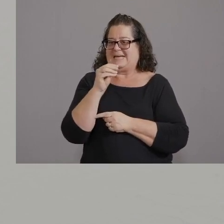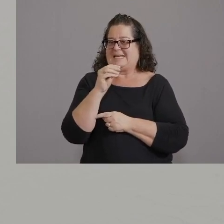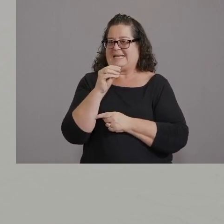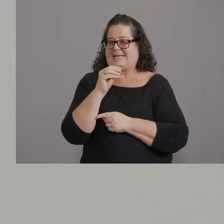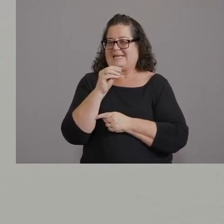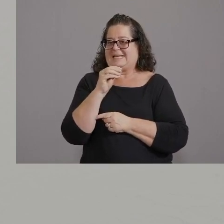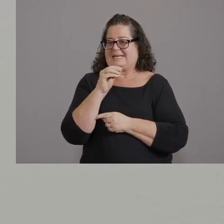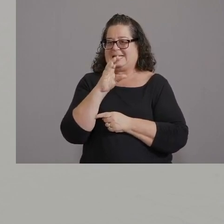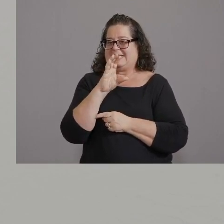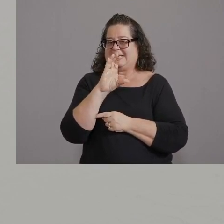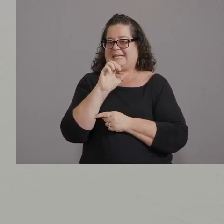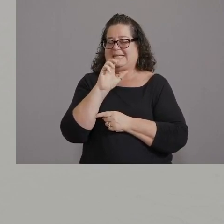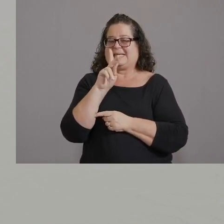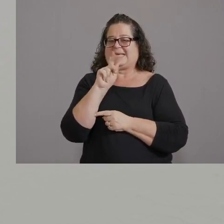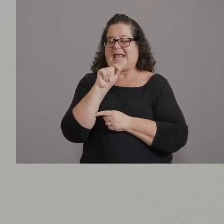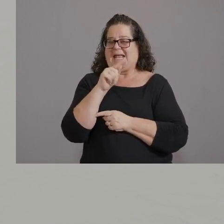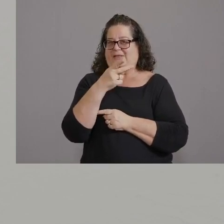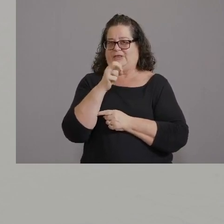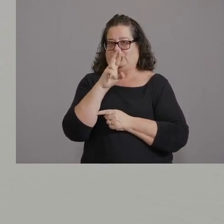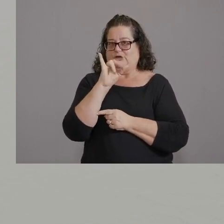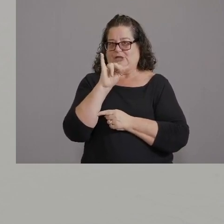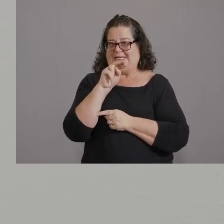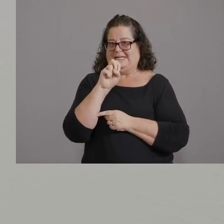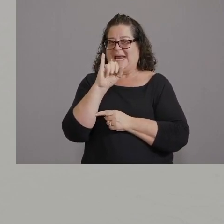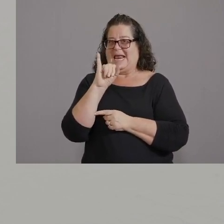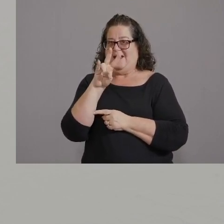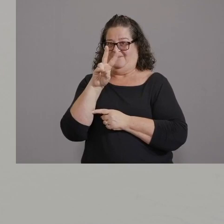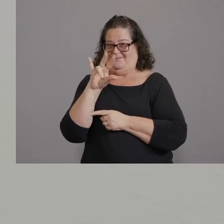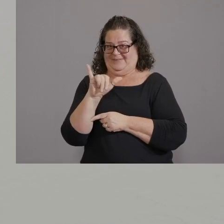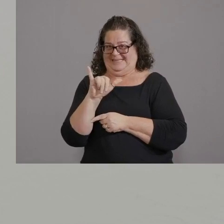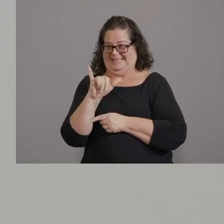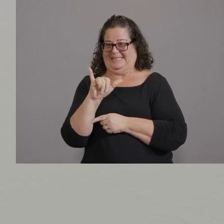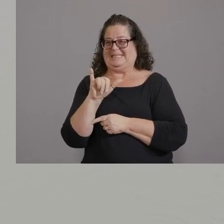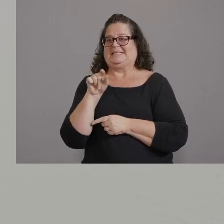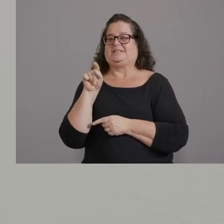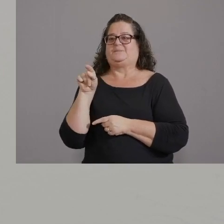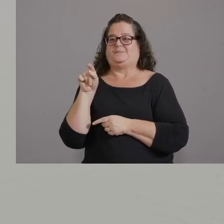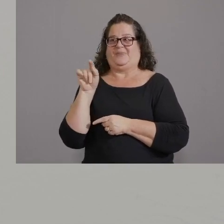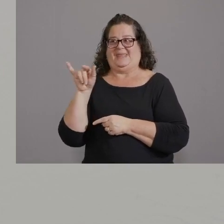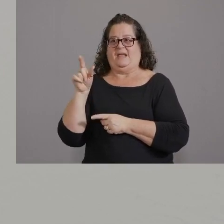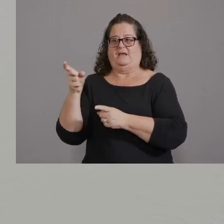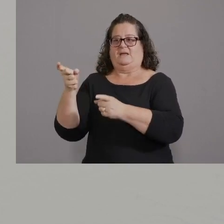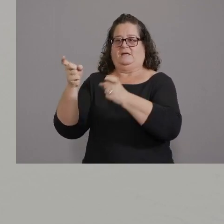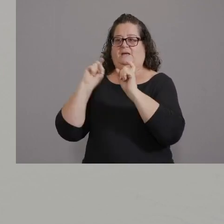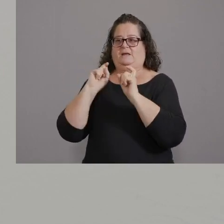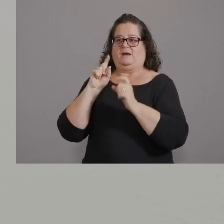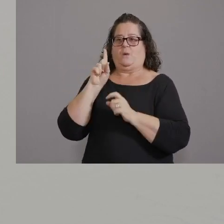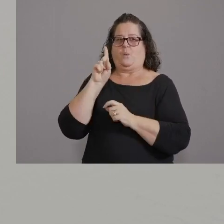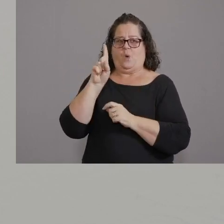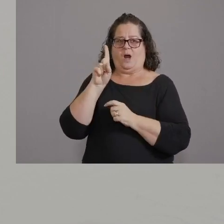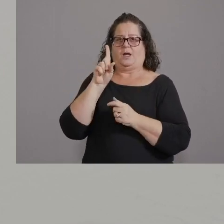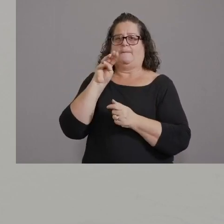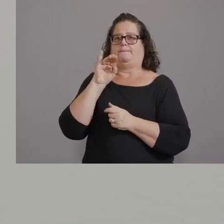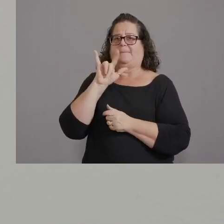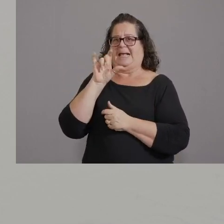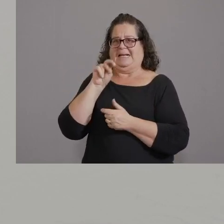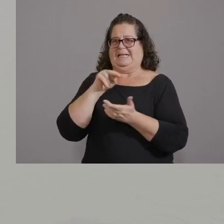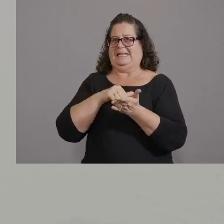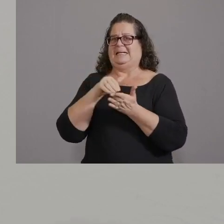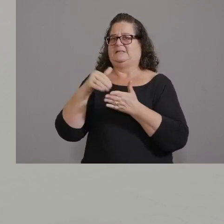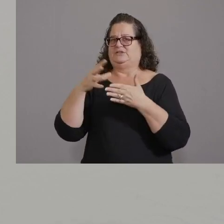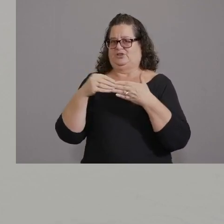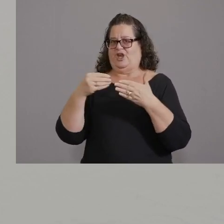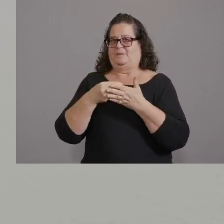$1 million to the department to help us with the staffing costs for the 24/7 site. So that's